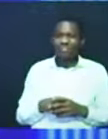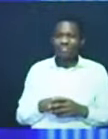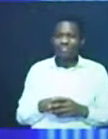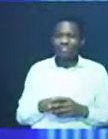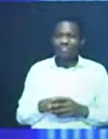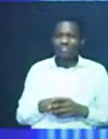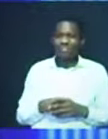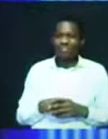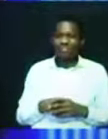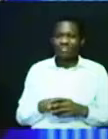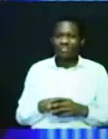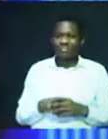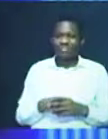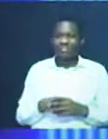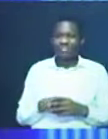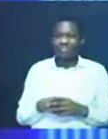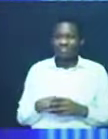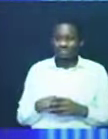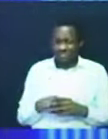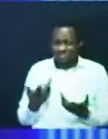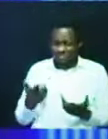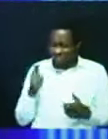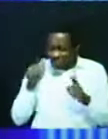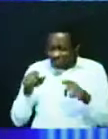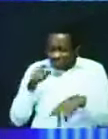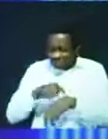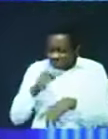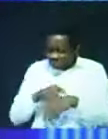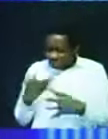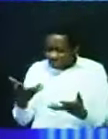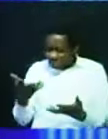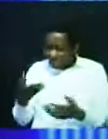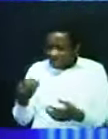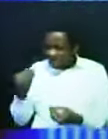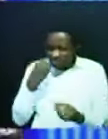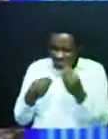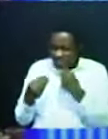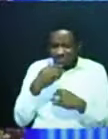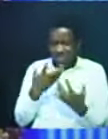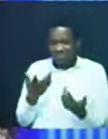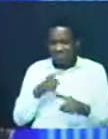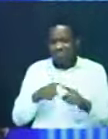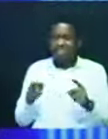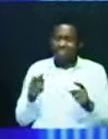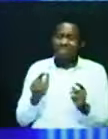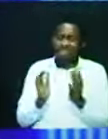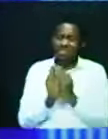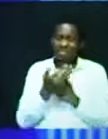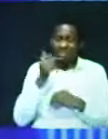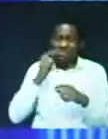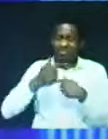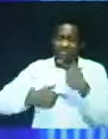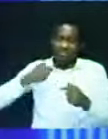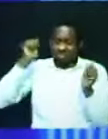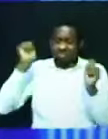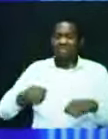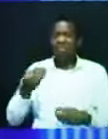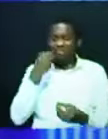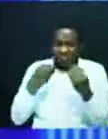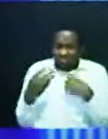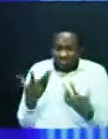at the time he's going to spend and finish all this. And then he said, "By God's grace, he can consume